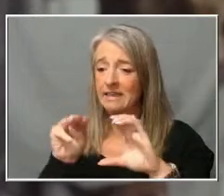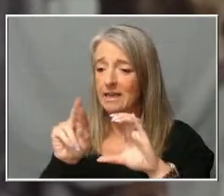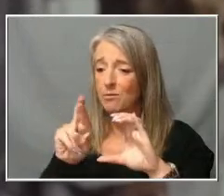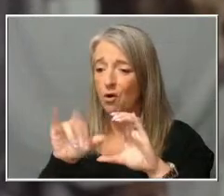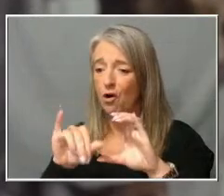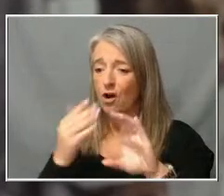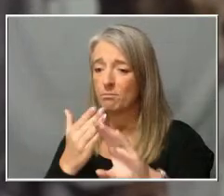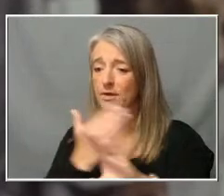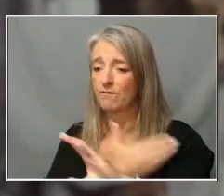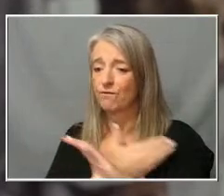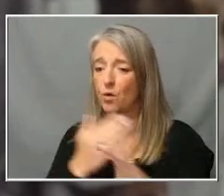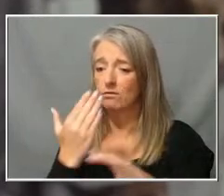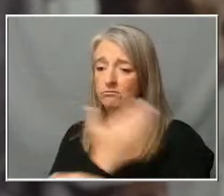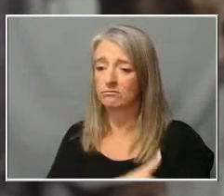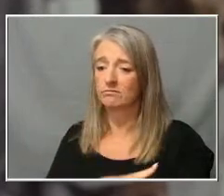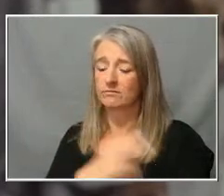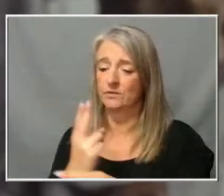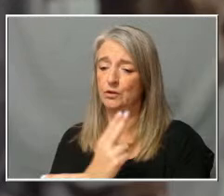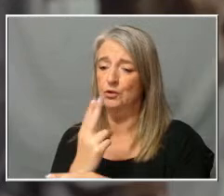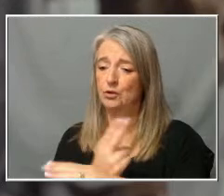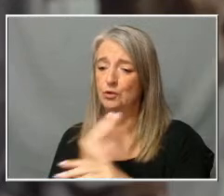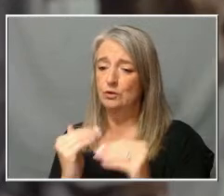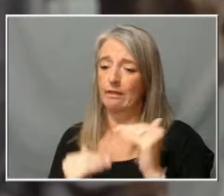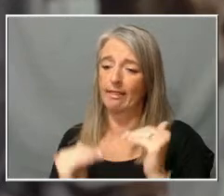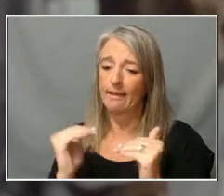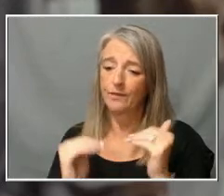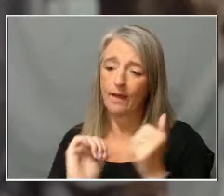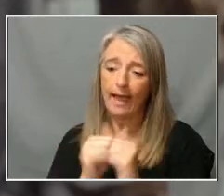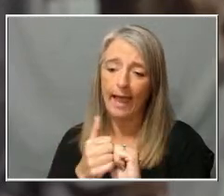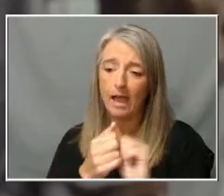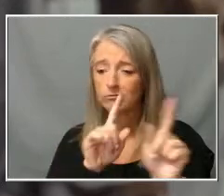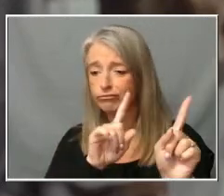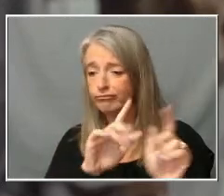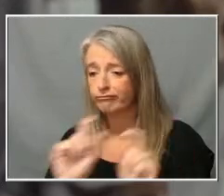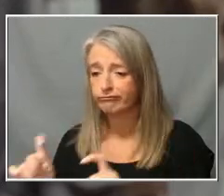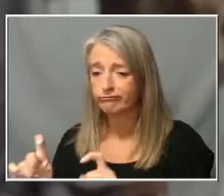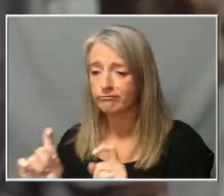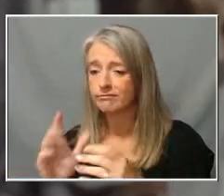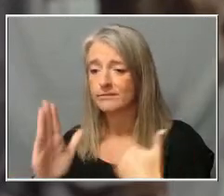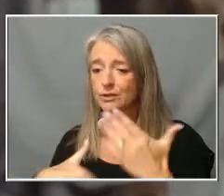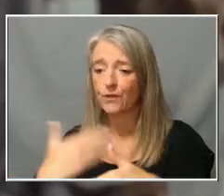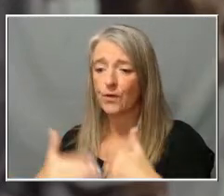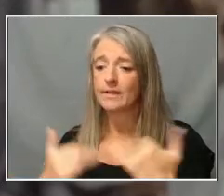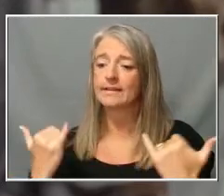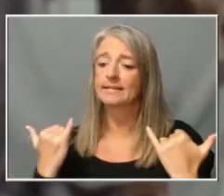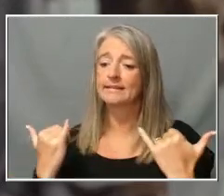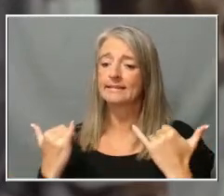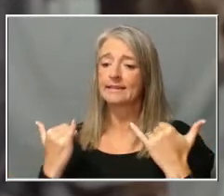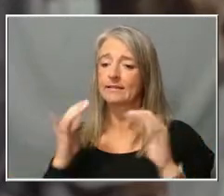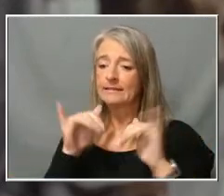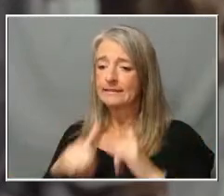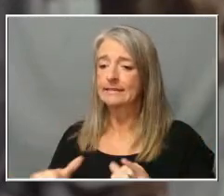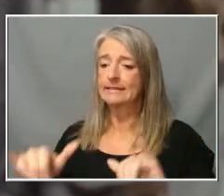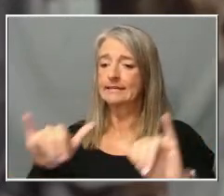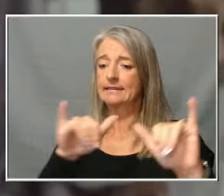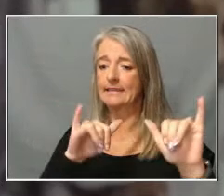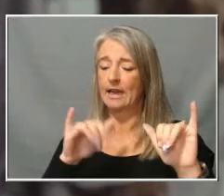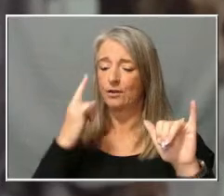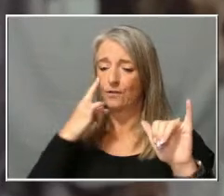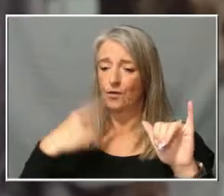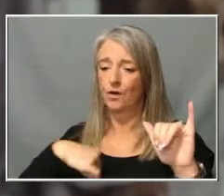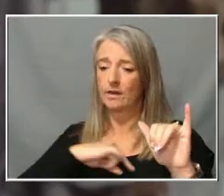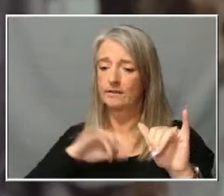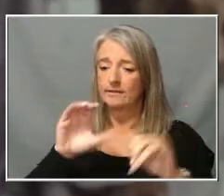amputation that I could use to prepare the level, how we're going to do it, and so forth. So for example, nowadays, it's standard of care for us, and we've been doing this. I